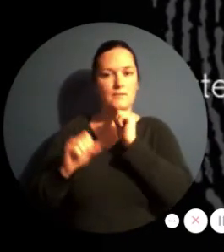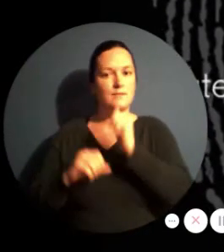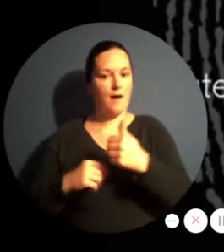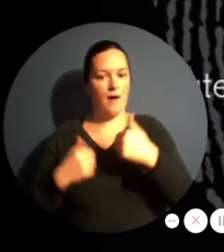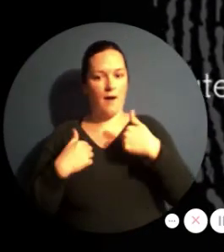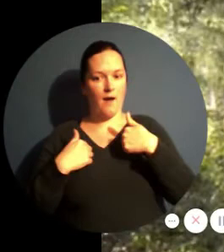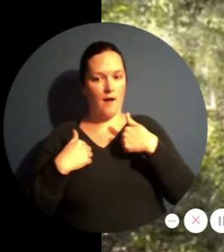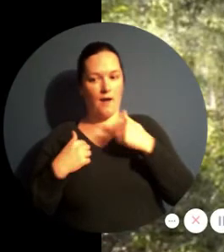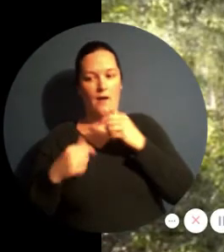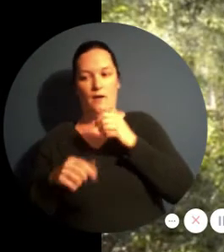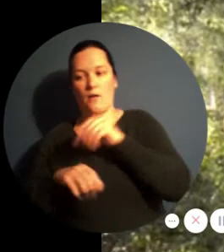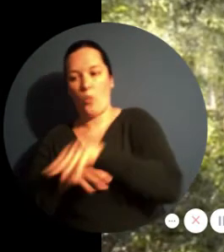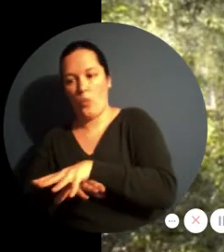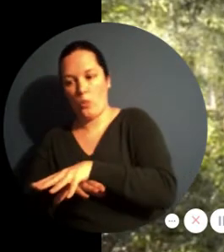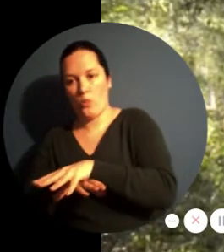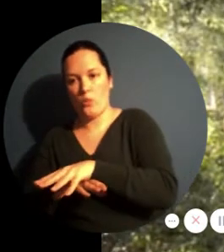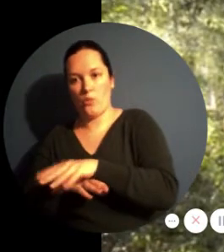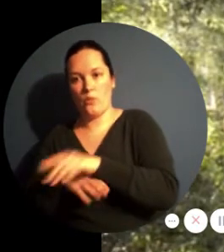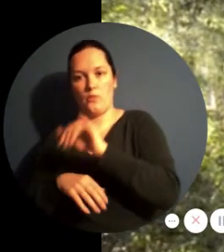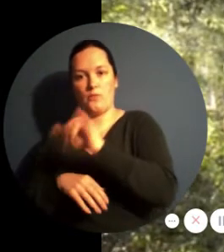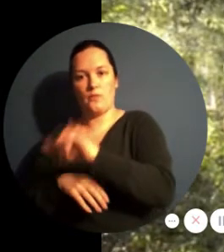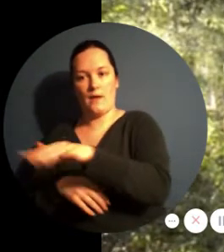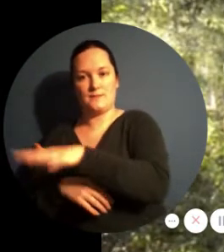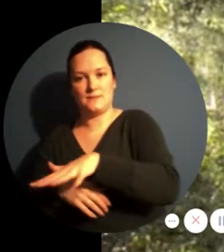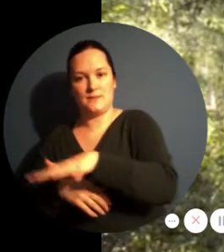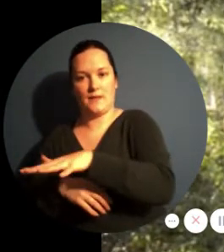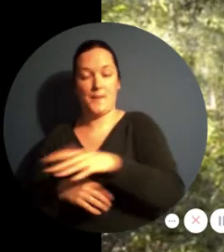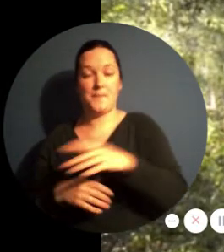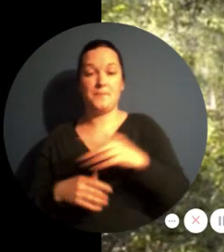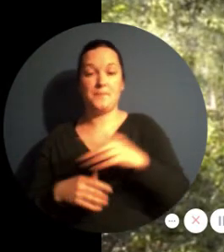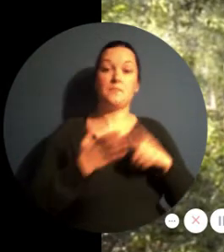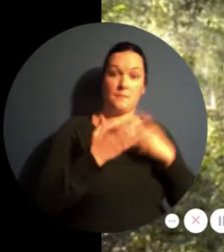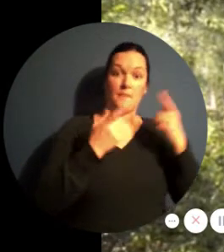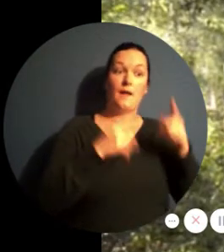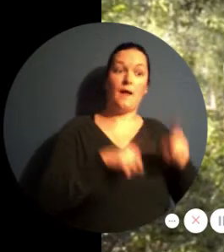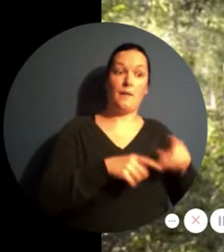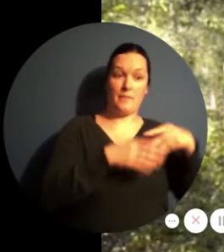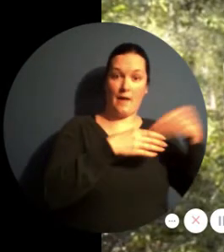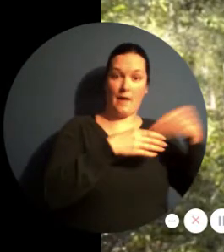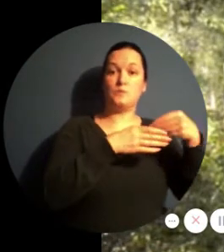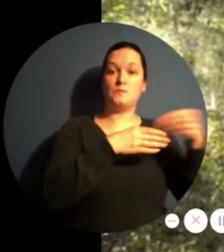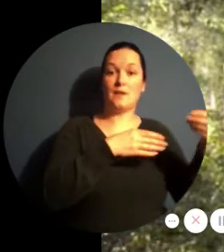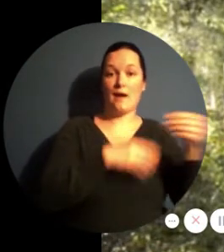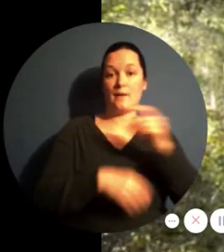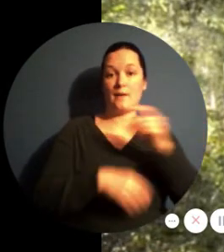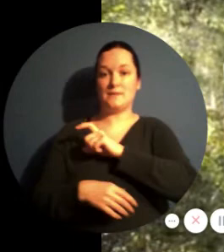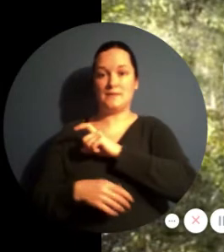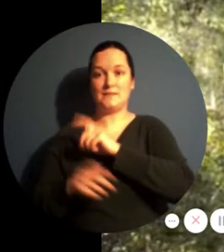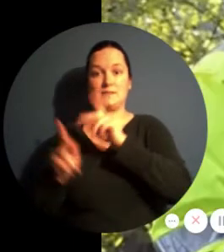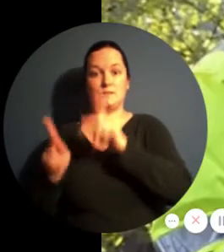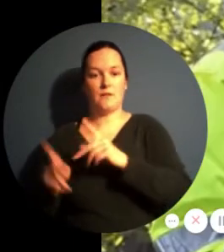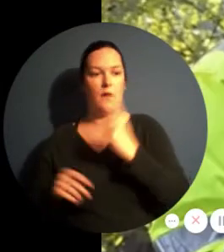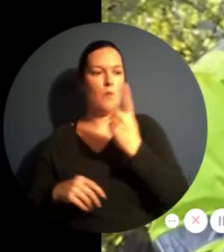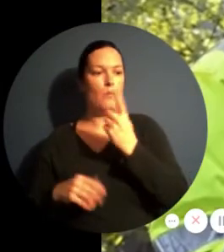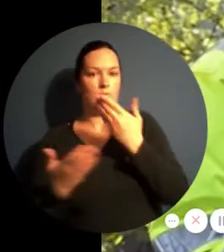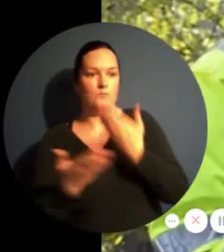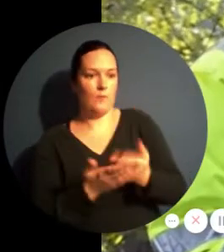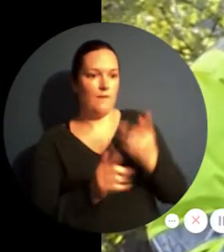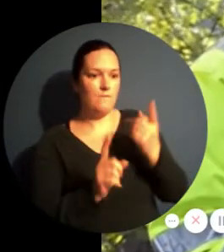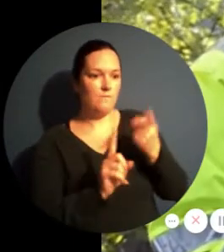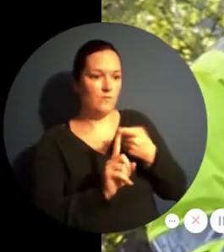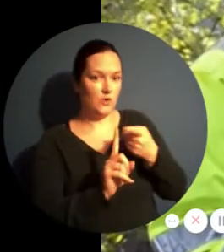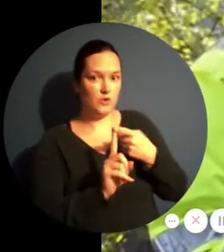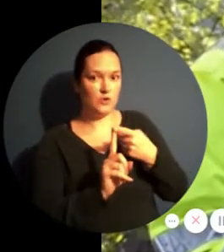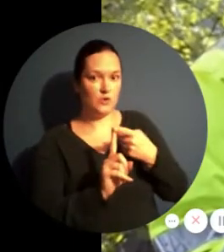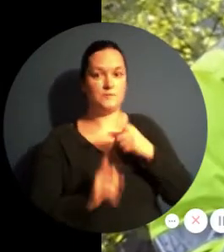scene. Crime scenes often occur outside, and the police officer is usually the first person at the scene. However,